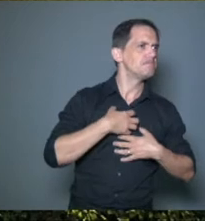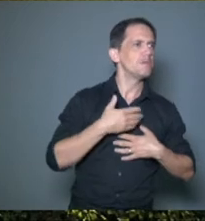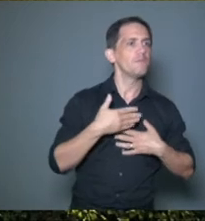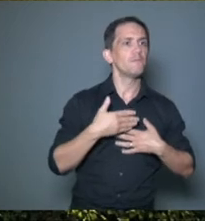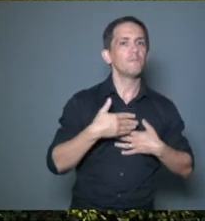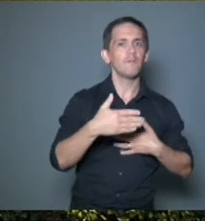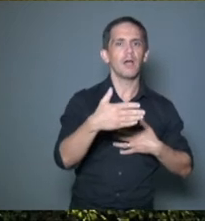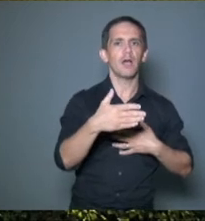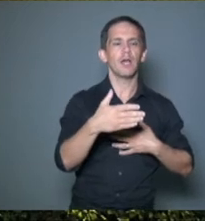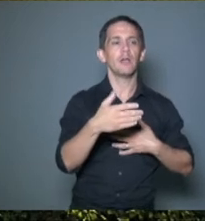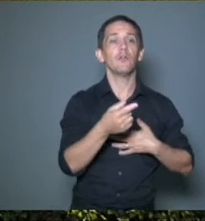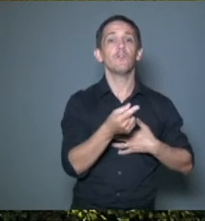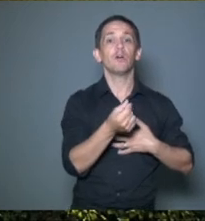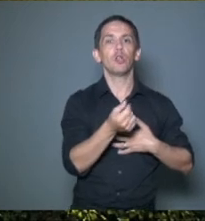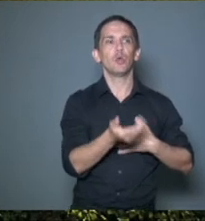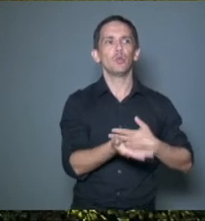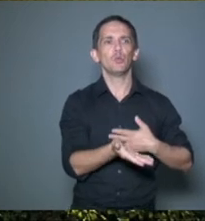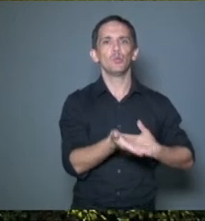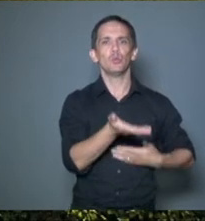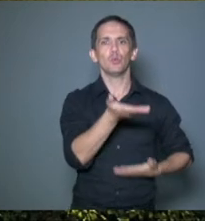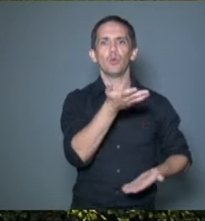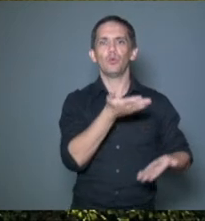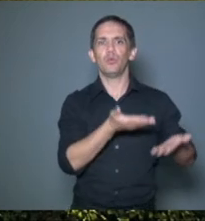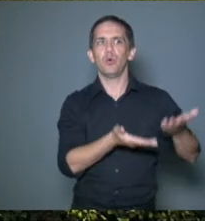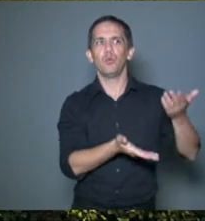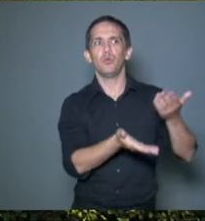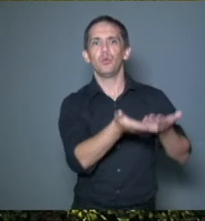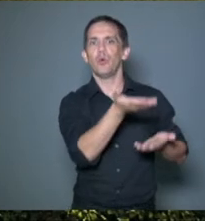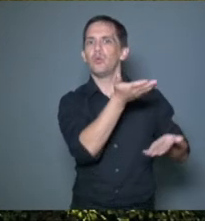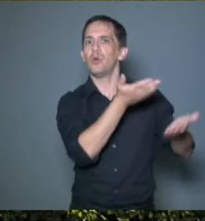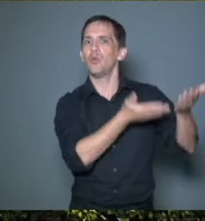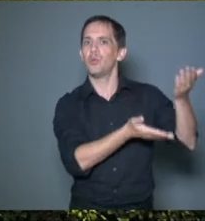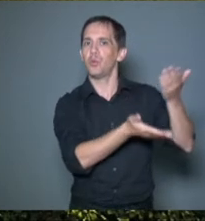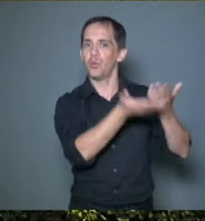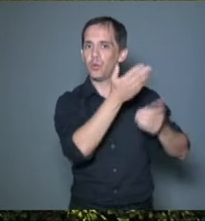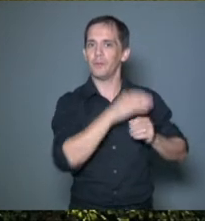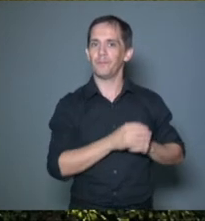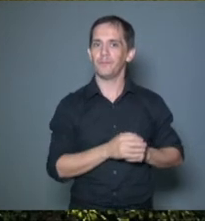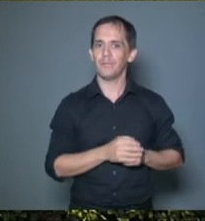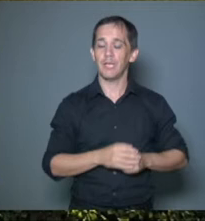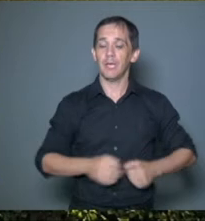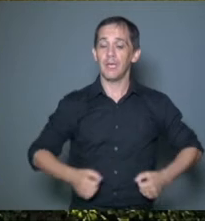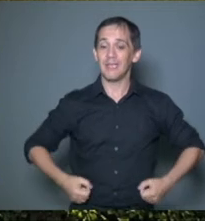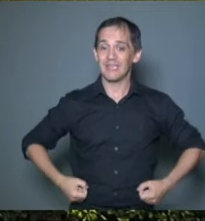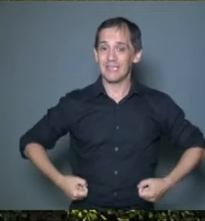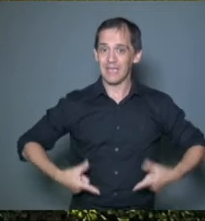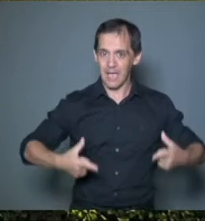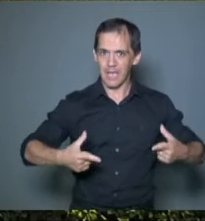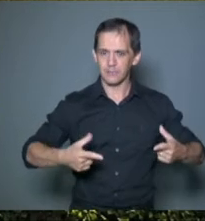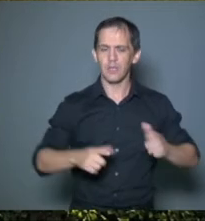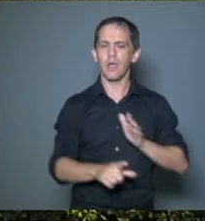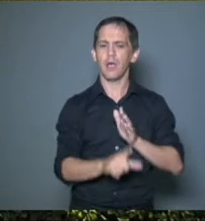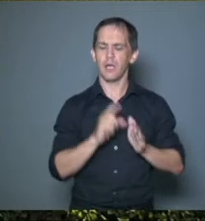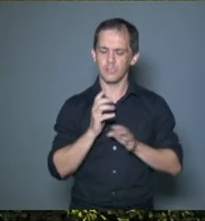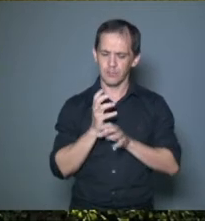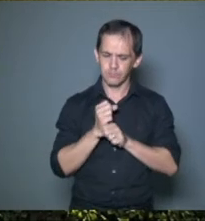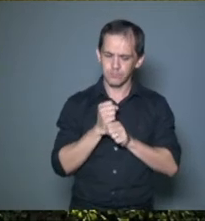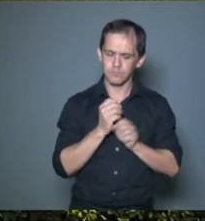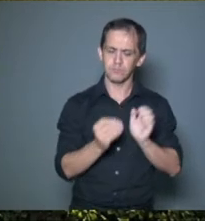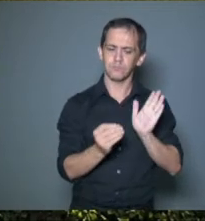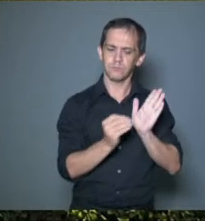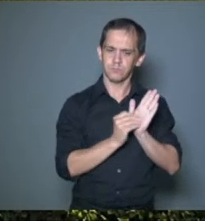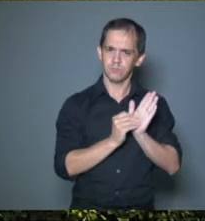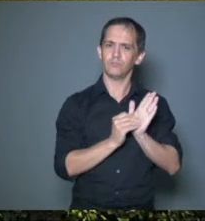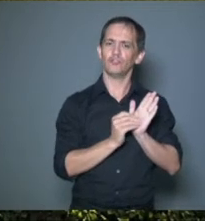sold will benefit from higher prices. The cost has already